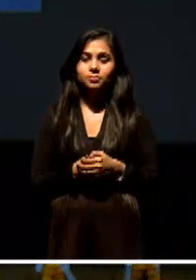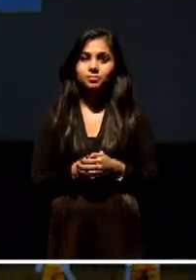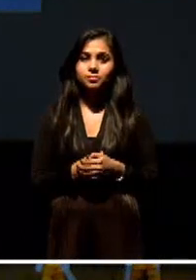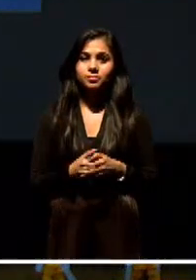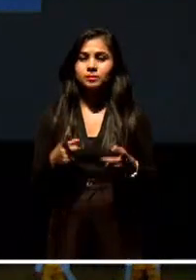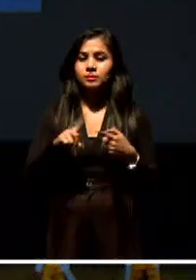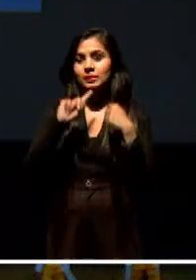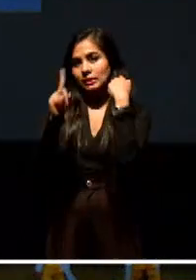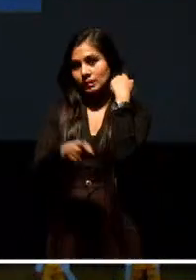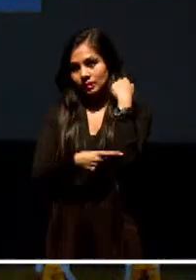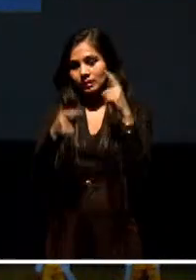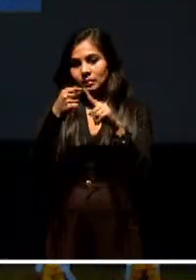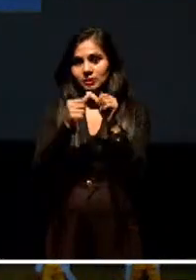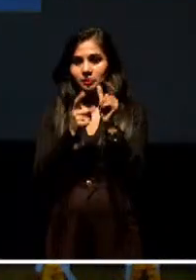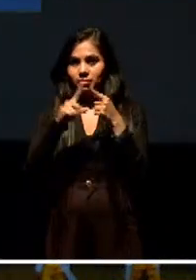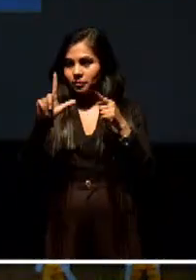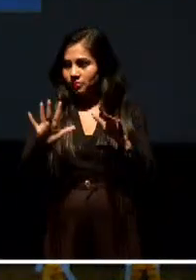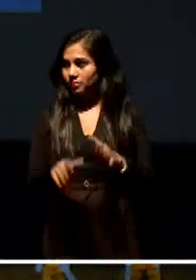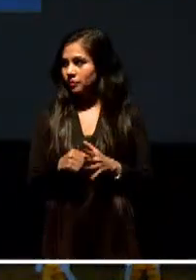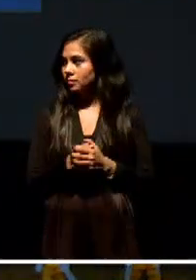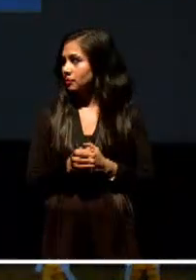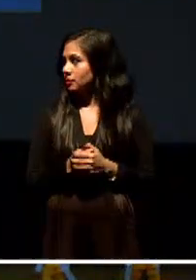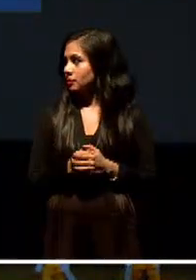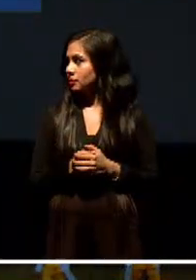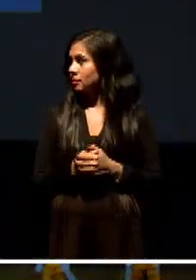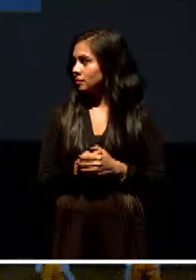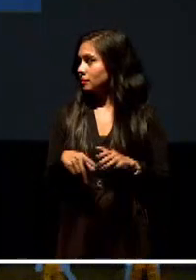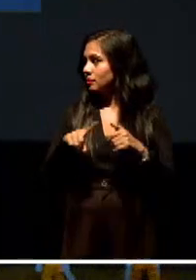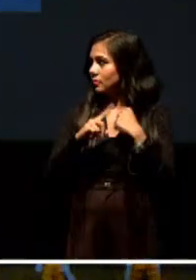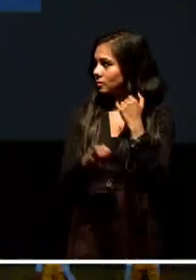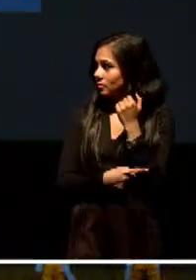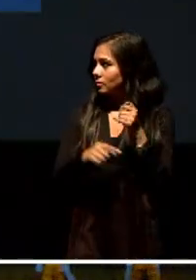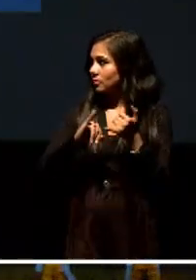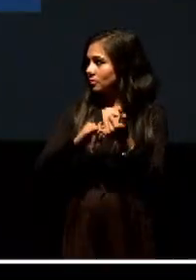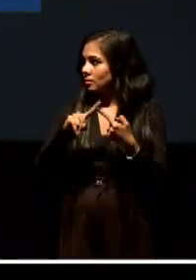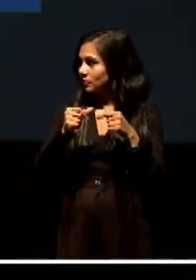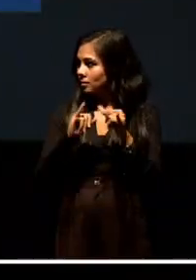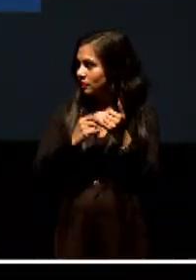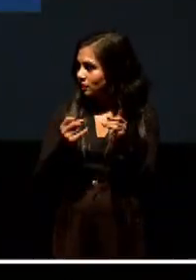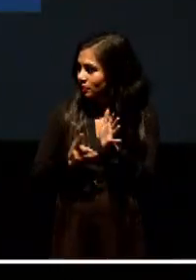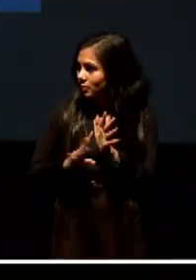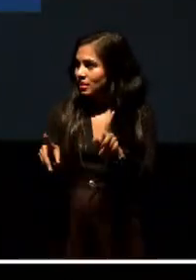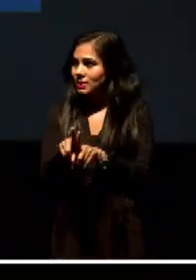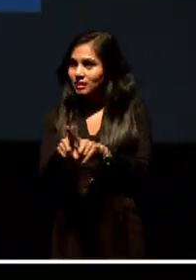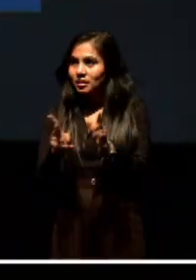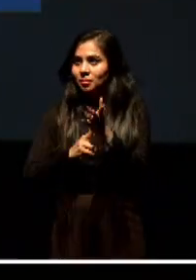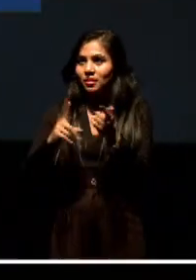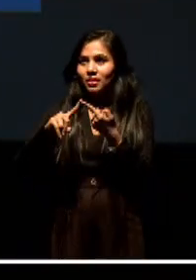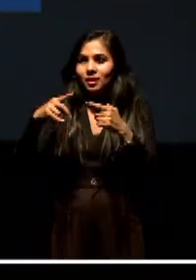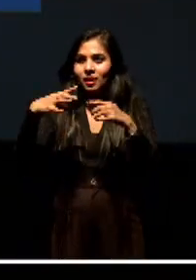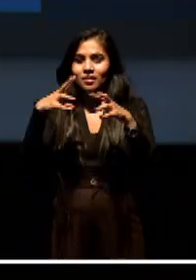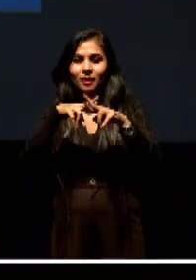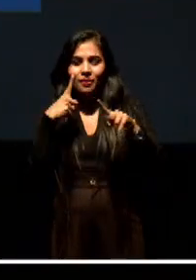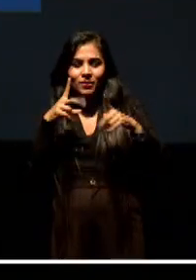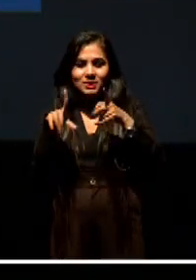the last, what is that? Last season of the evening. I mean, the way you watch Netflix. So in that sense,